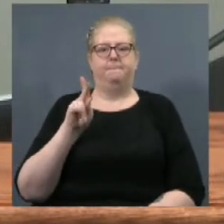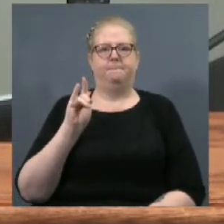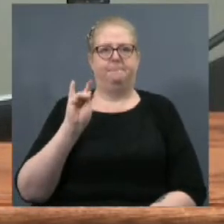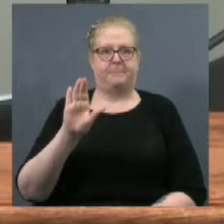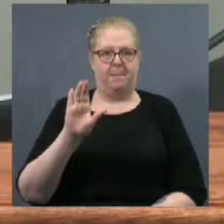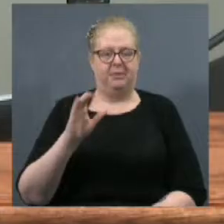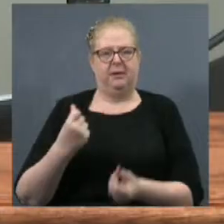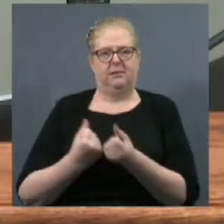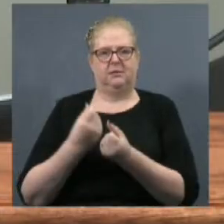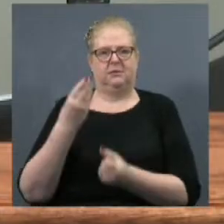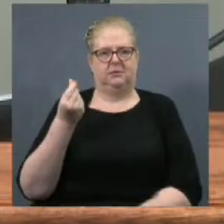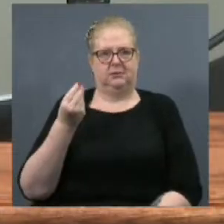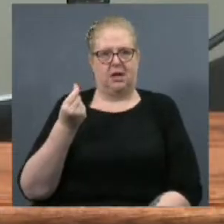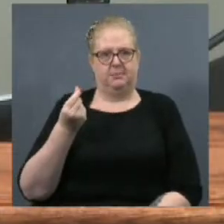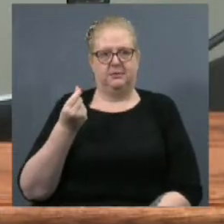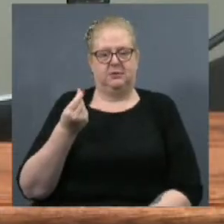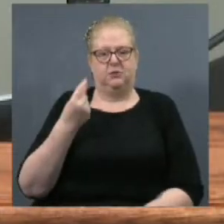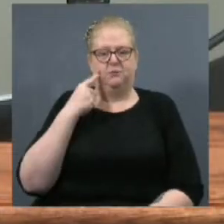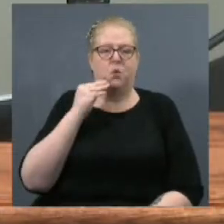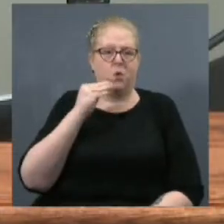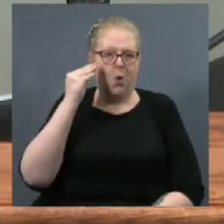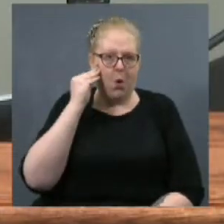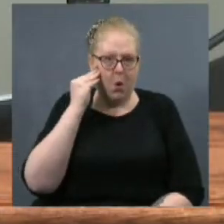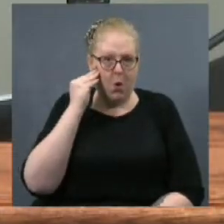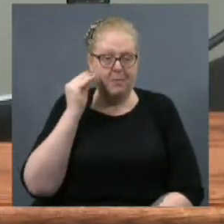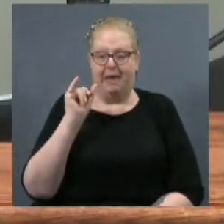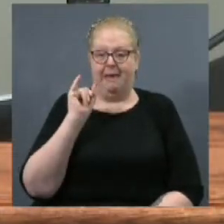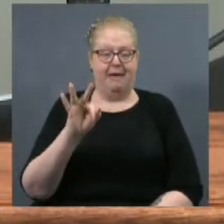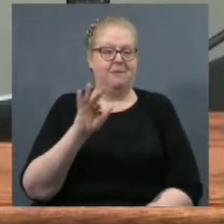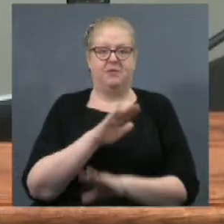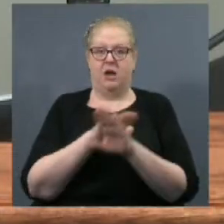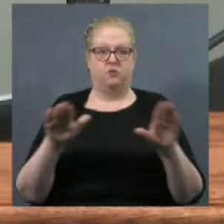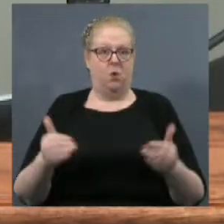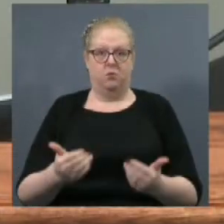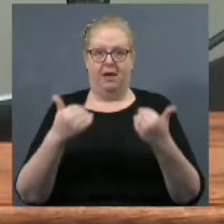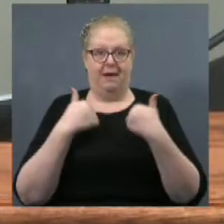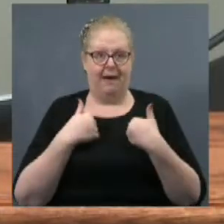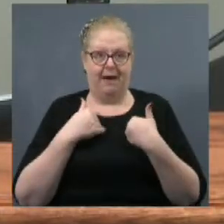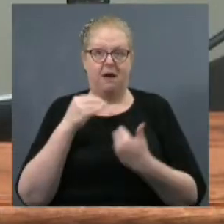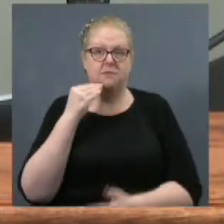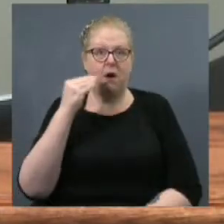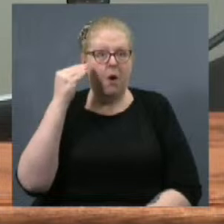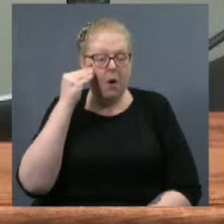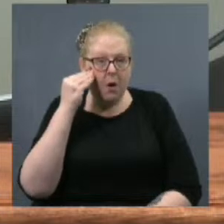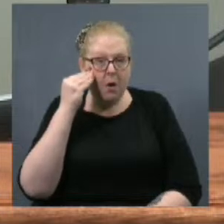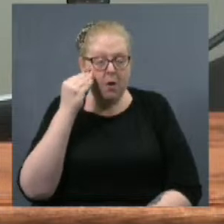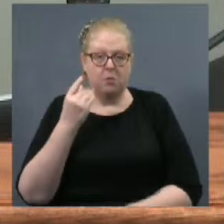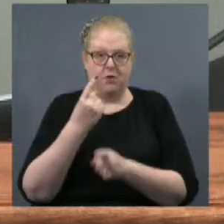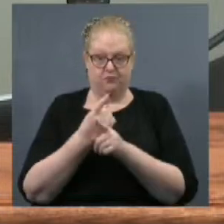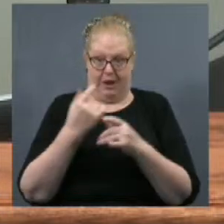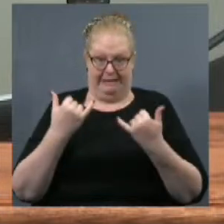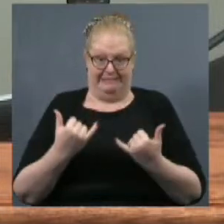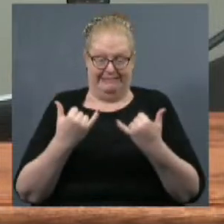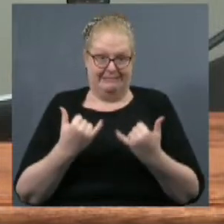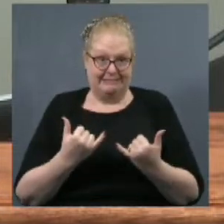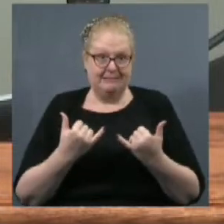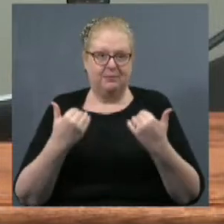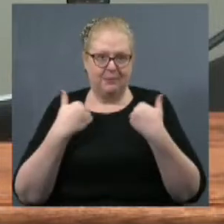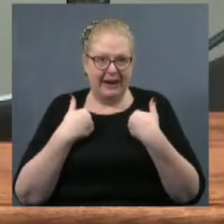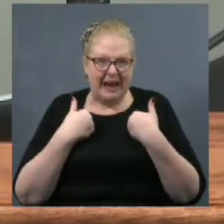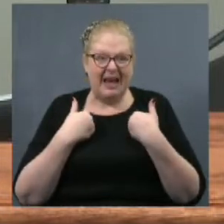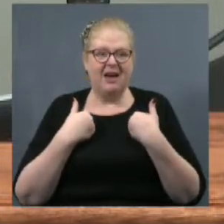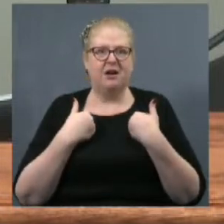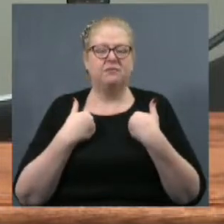not have a home, right now, there are a number of vacancies,